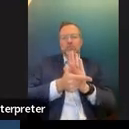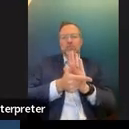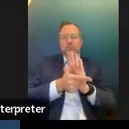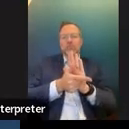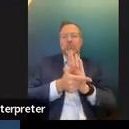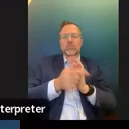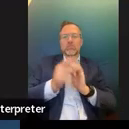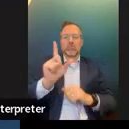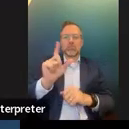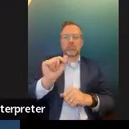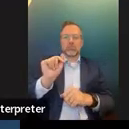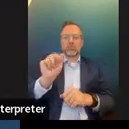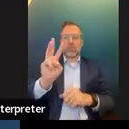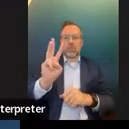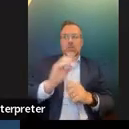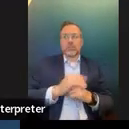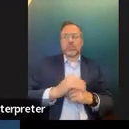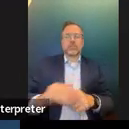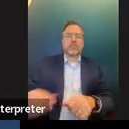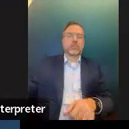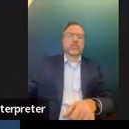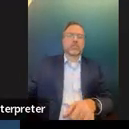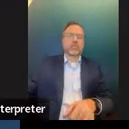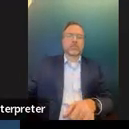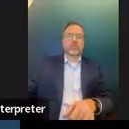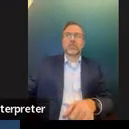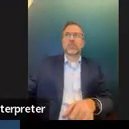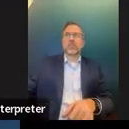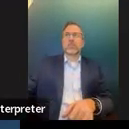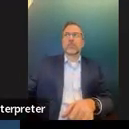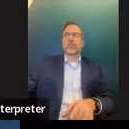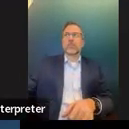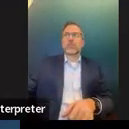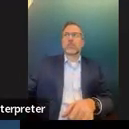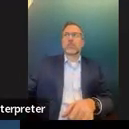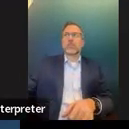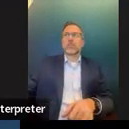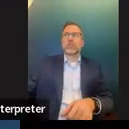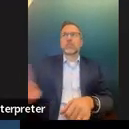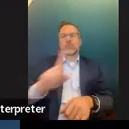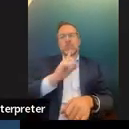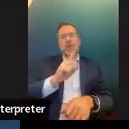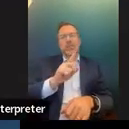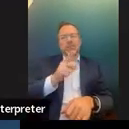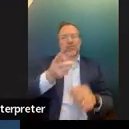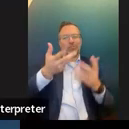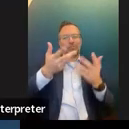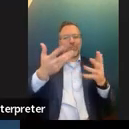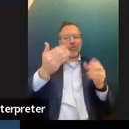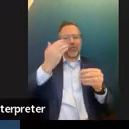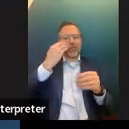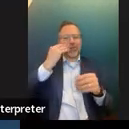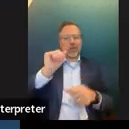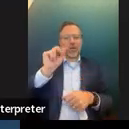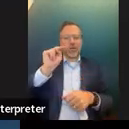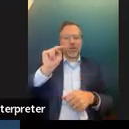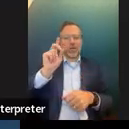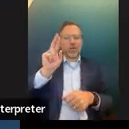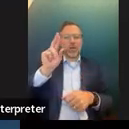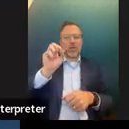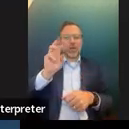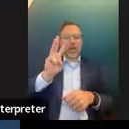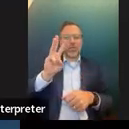So I'm sure you probably have heard about the Andrew F. case. This is a case out of the